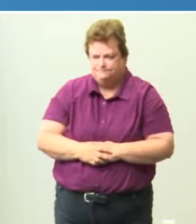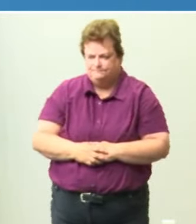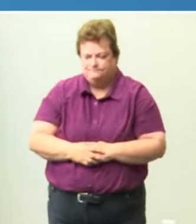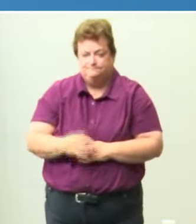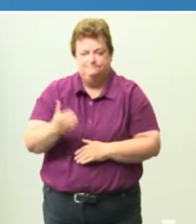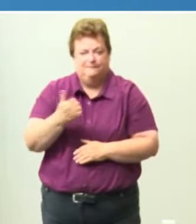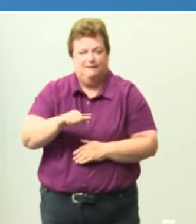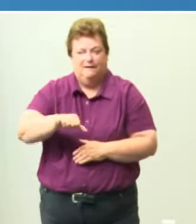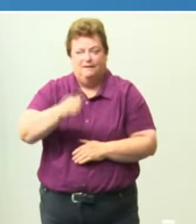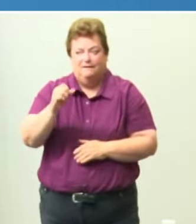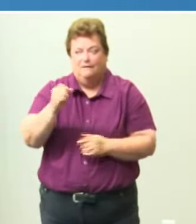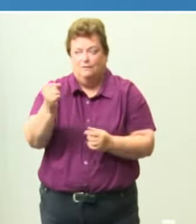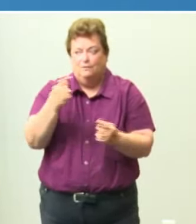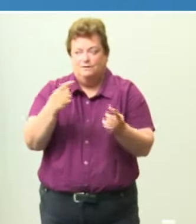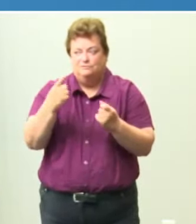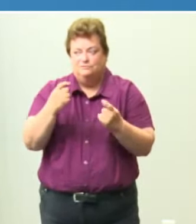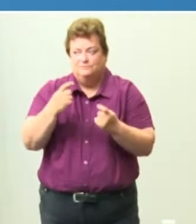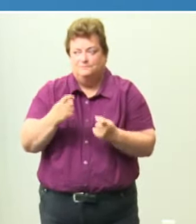Any other questions?